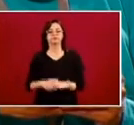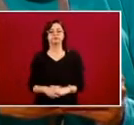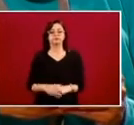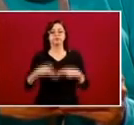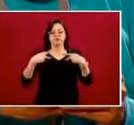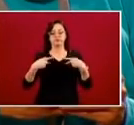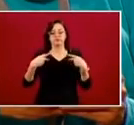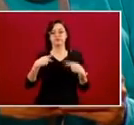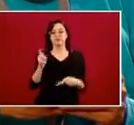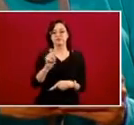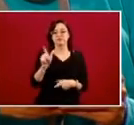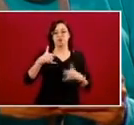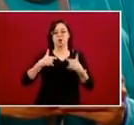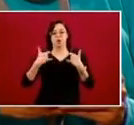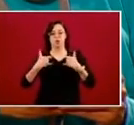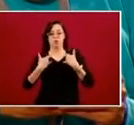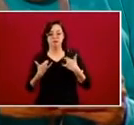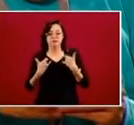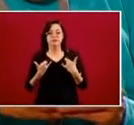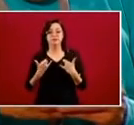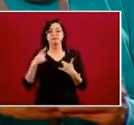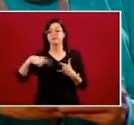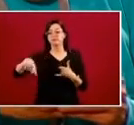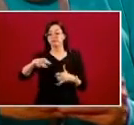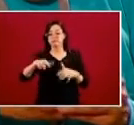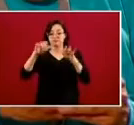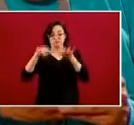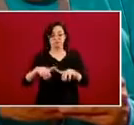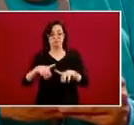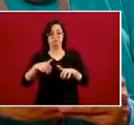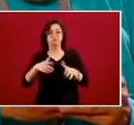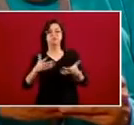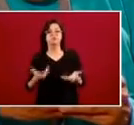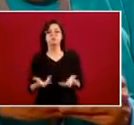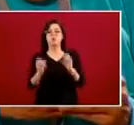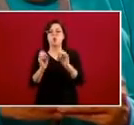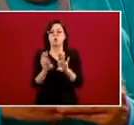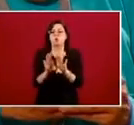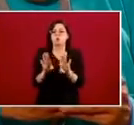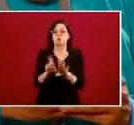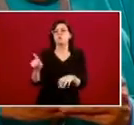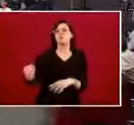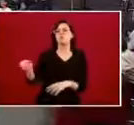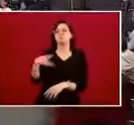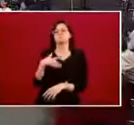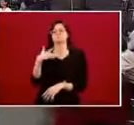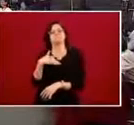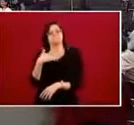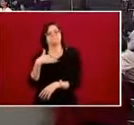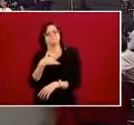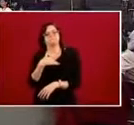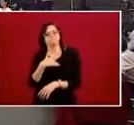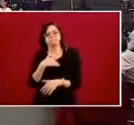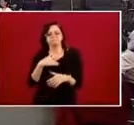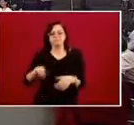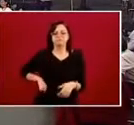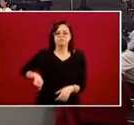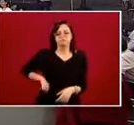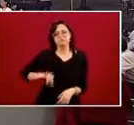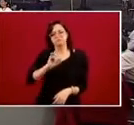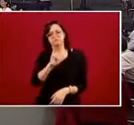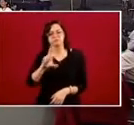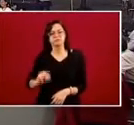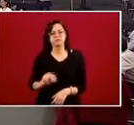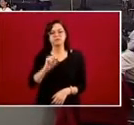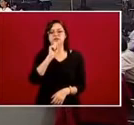needed for this epidemic? I would also like to ask if the young medical professionals are actually joining